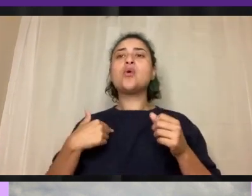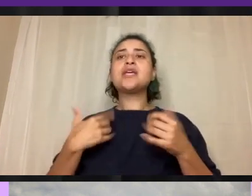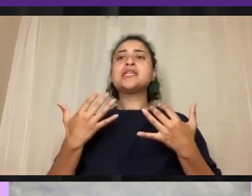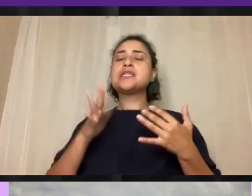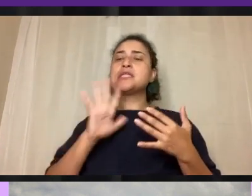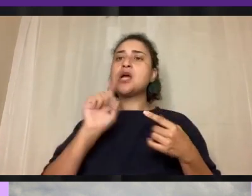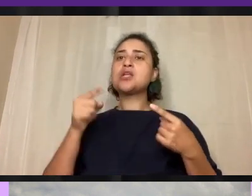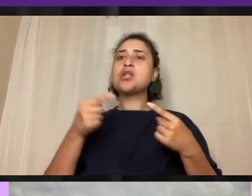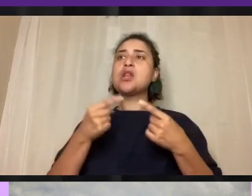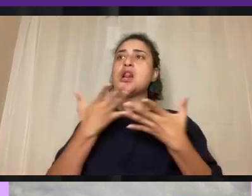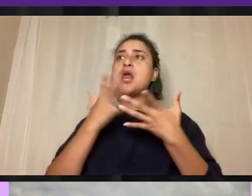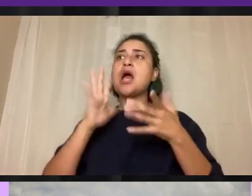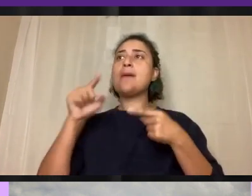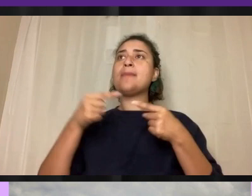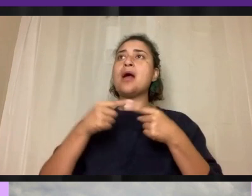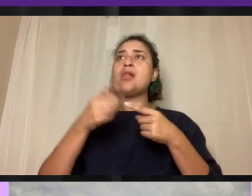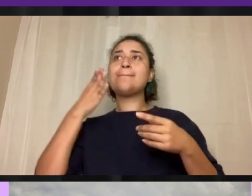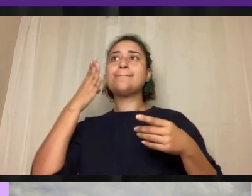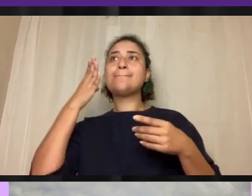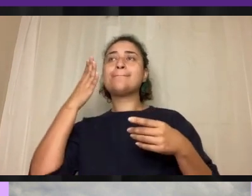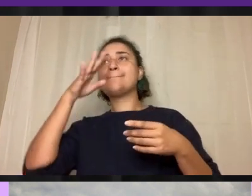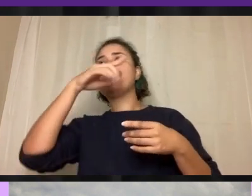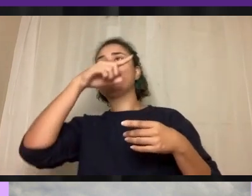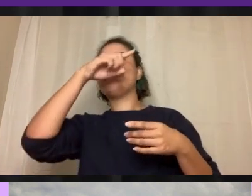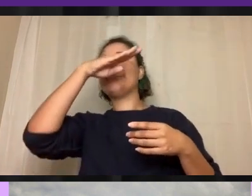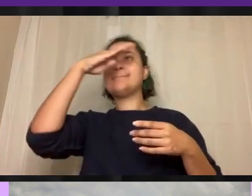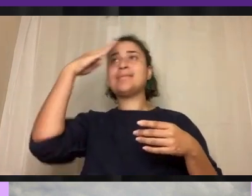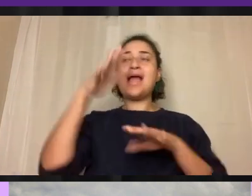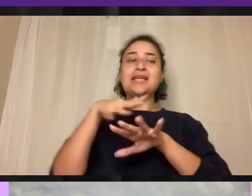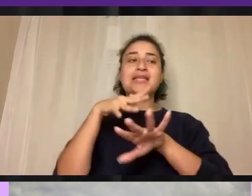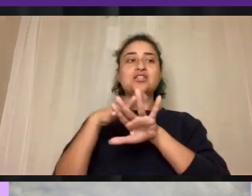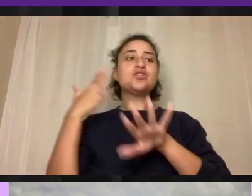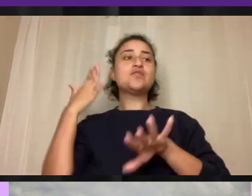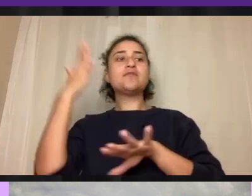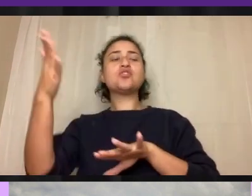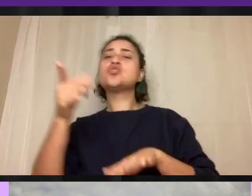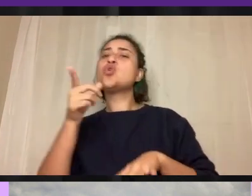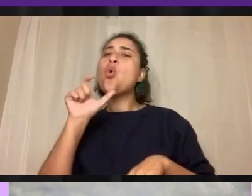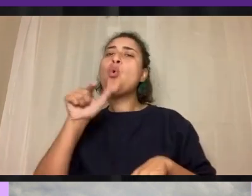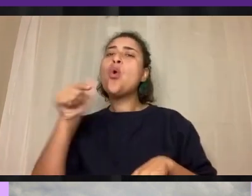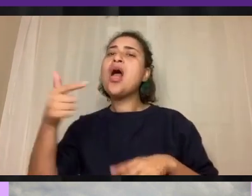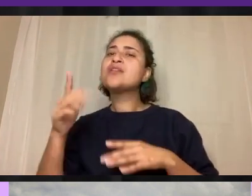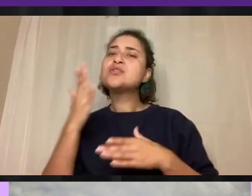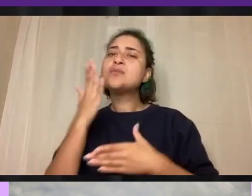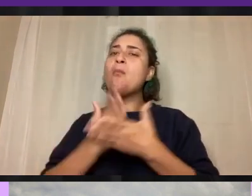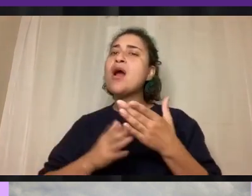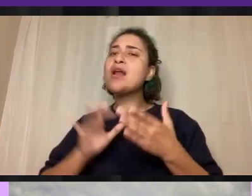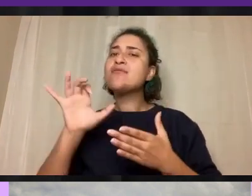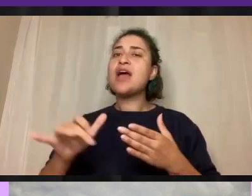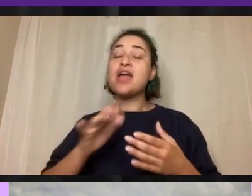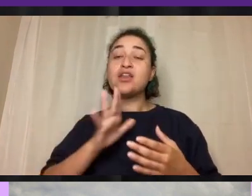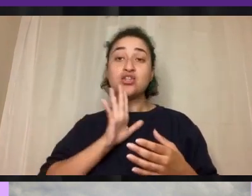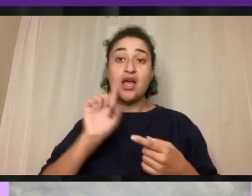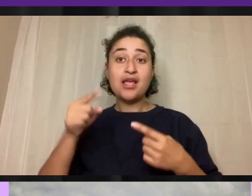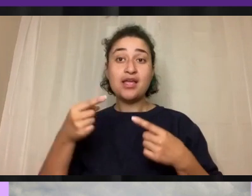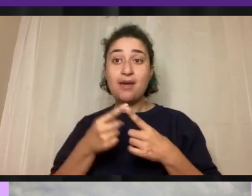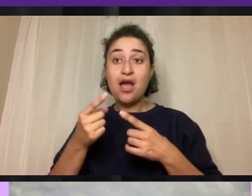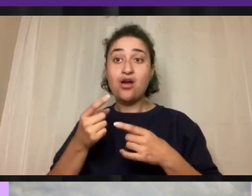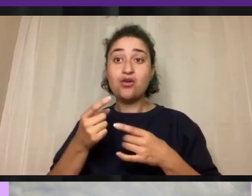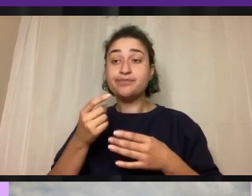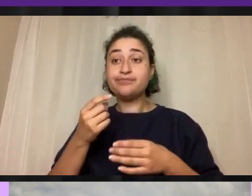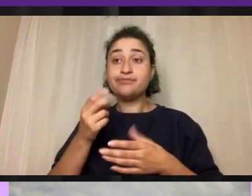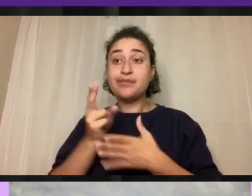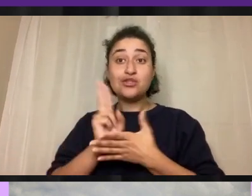futures. Who else is in this future? Like, who you're talking about institutions that are not built for us, but needing to be in partnership with